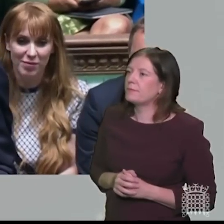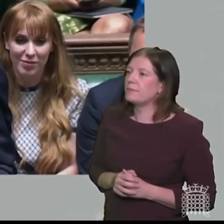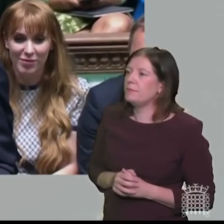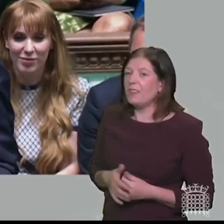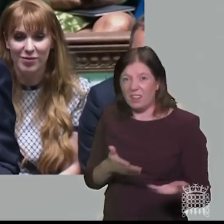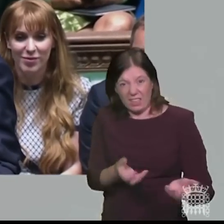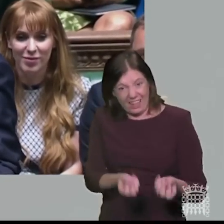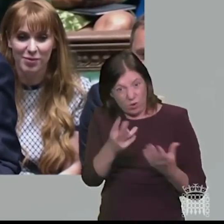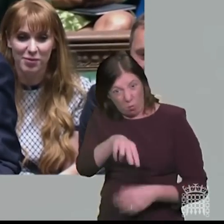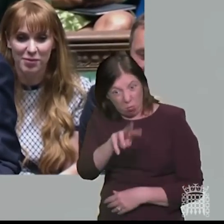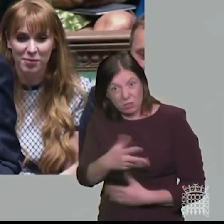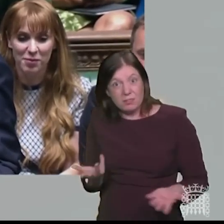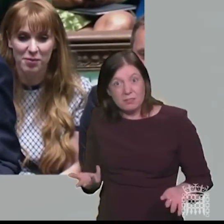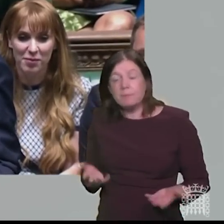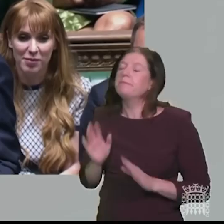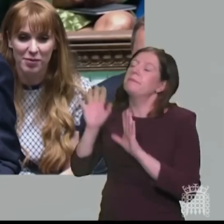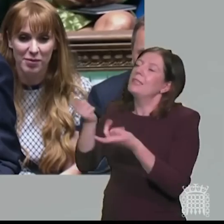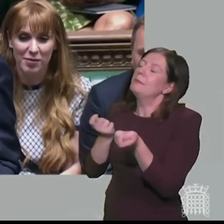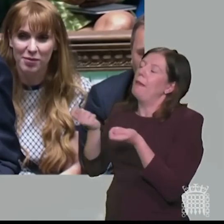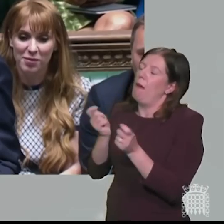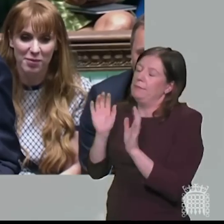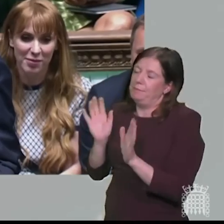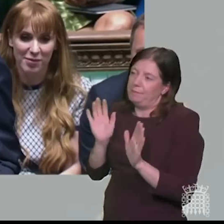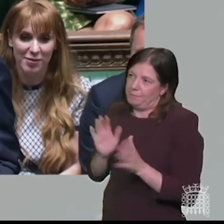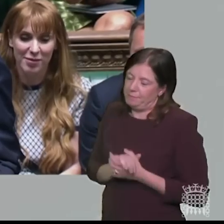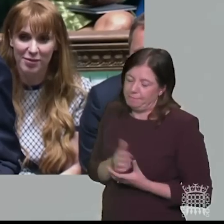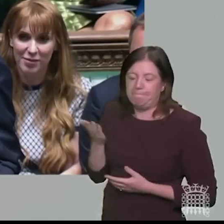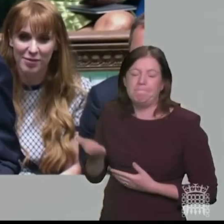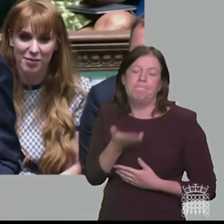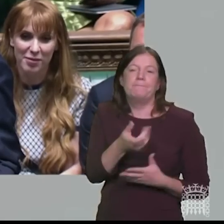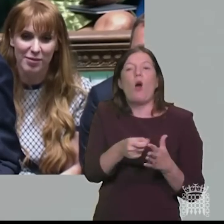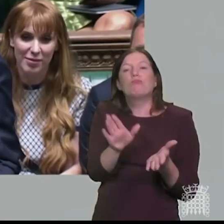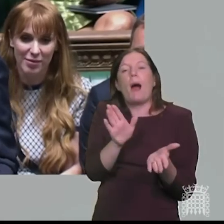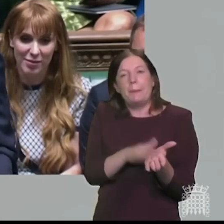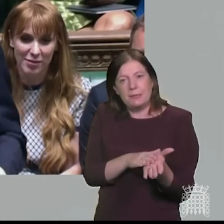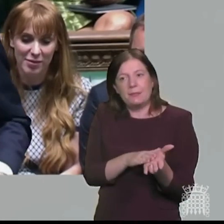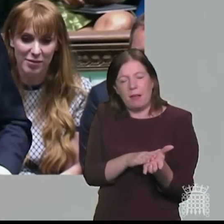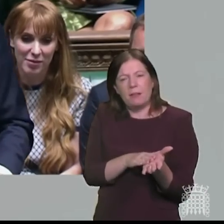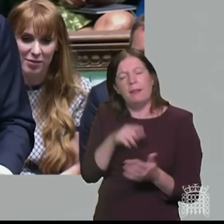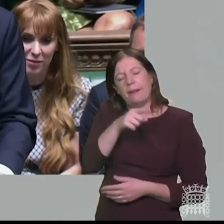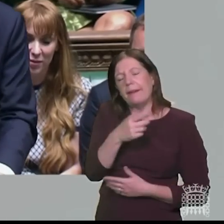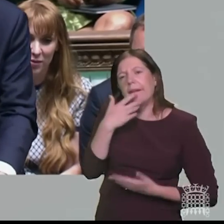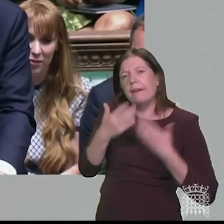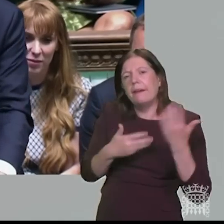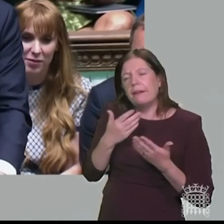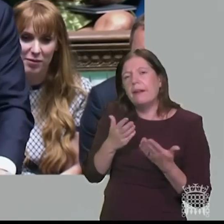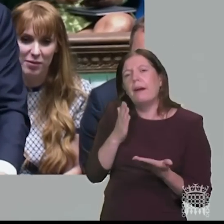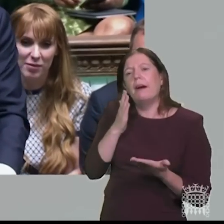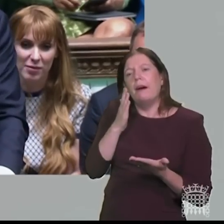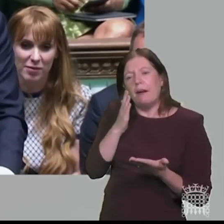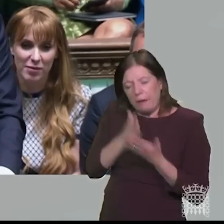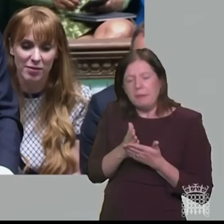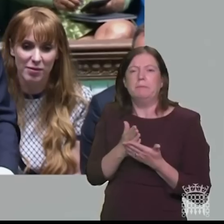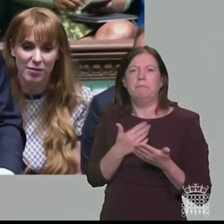he's given up. Mr. Speaker, the Prime Minister says he's 100% on